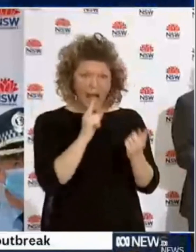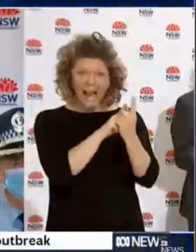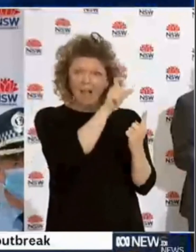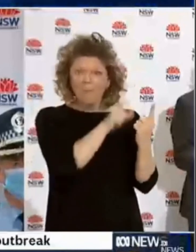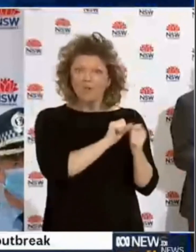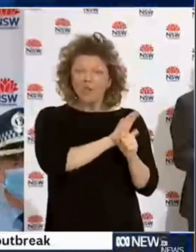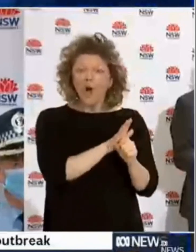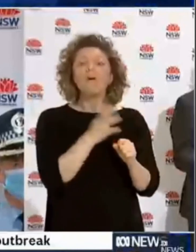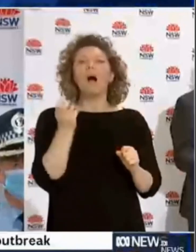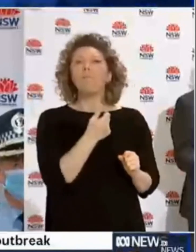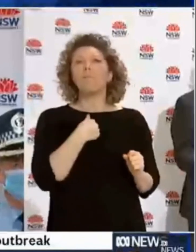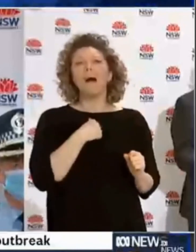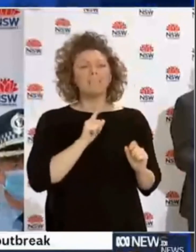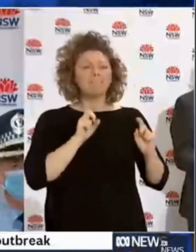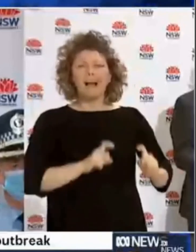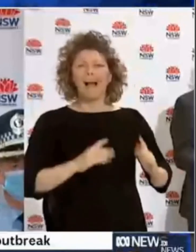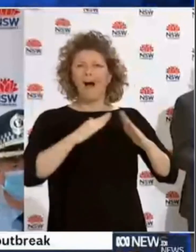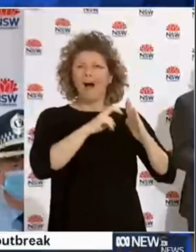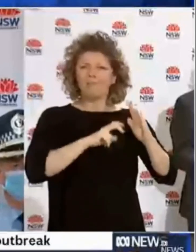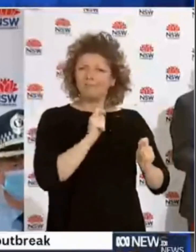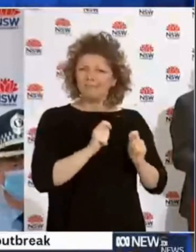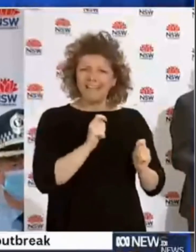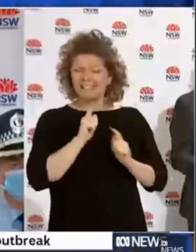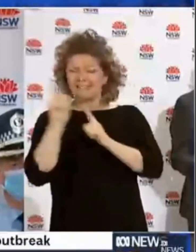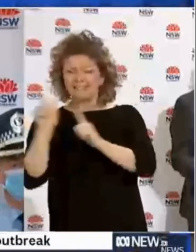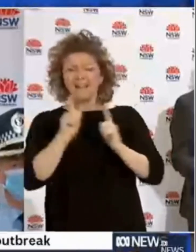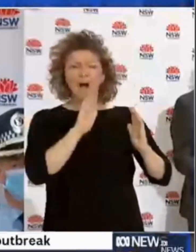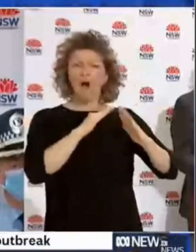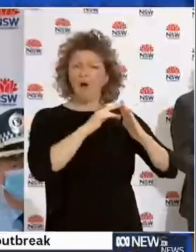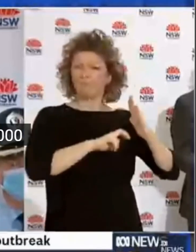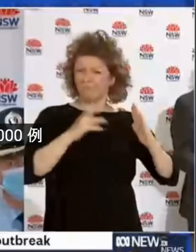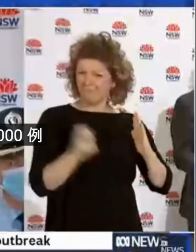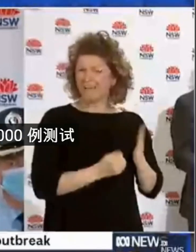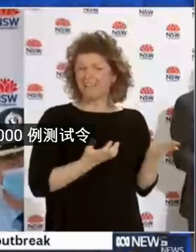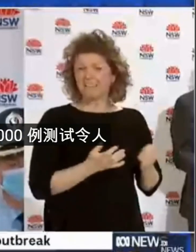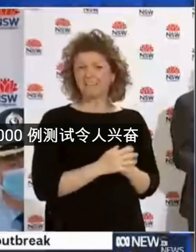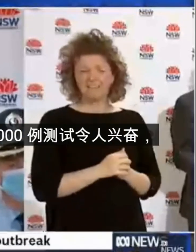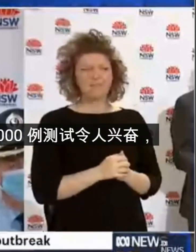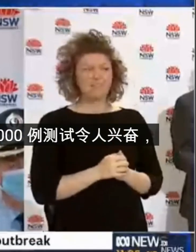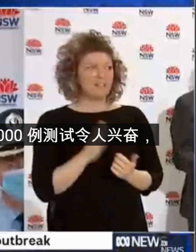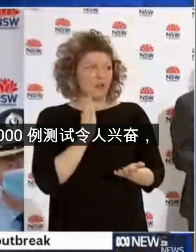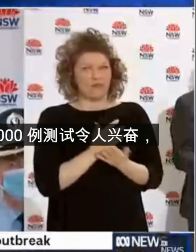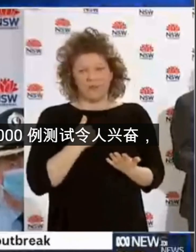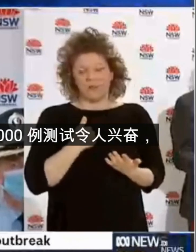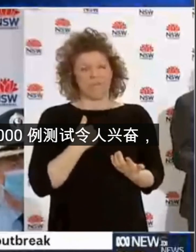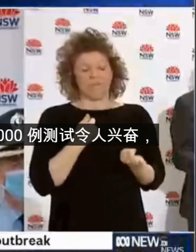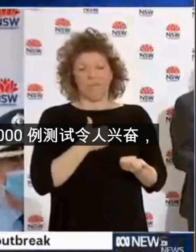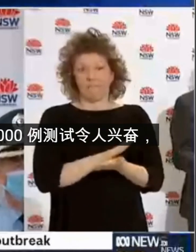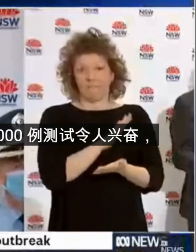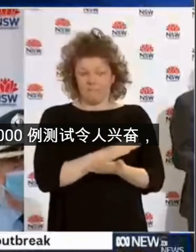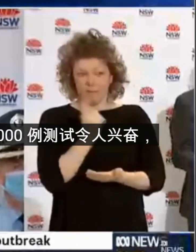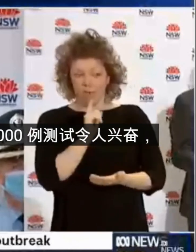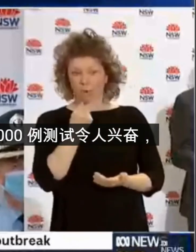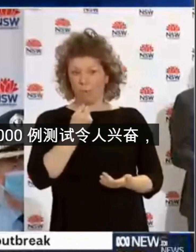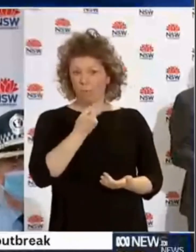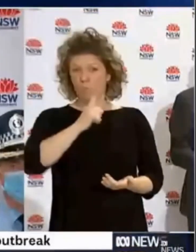to getting out of this outbreak, along with vaccination, and it's so thrilling to see the over 100,000 cases of tests we've